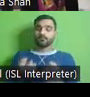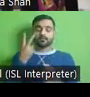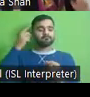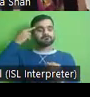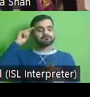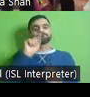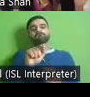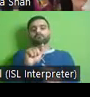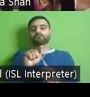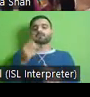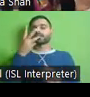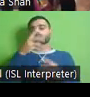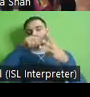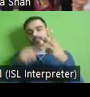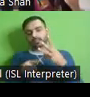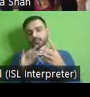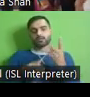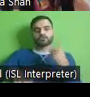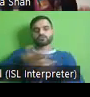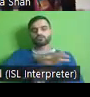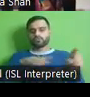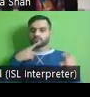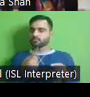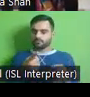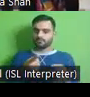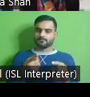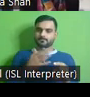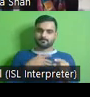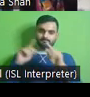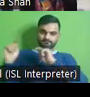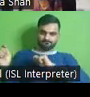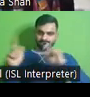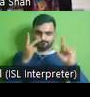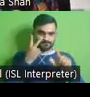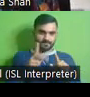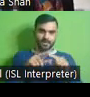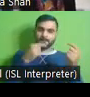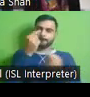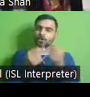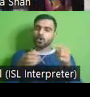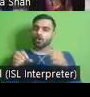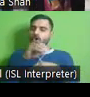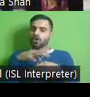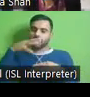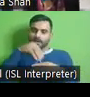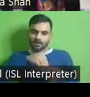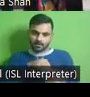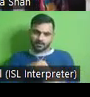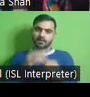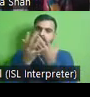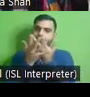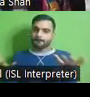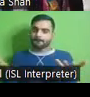attention to three aspects of social life, as you see on my slide there: political organization, production